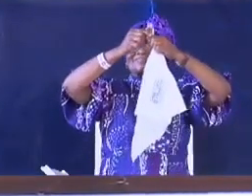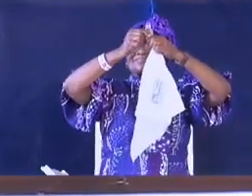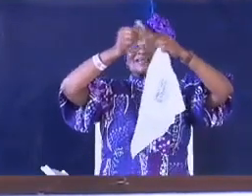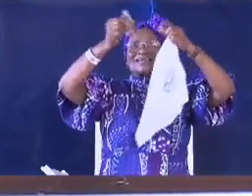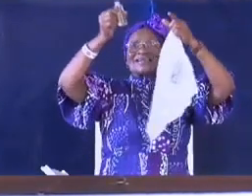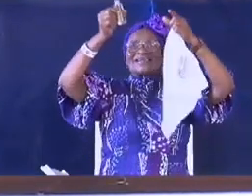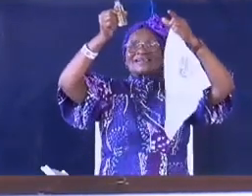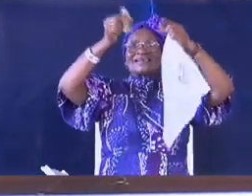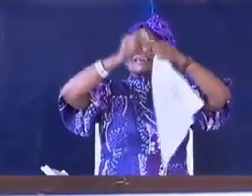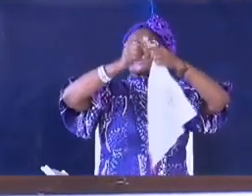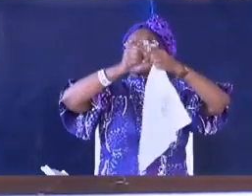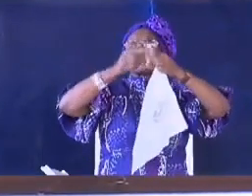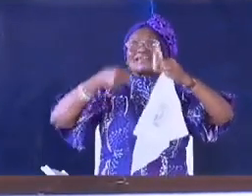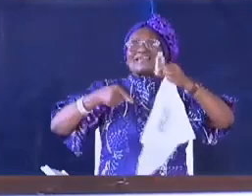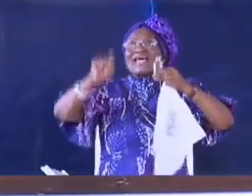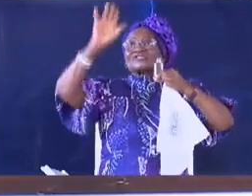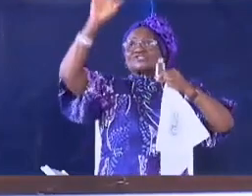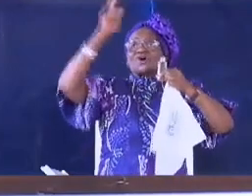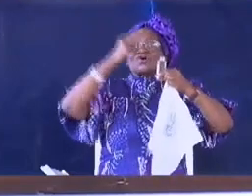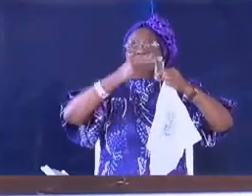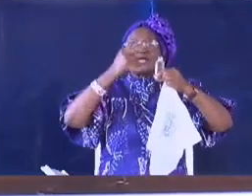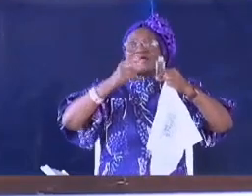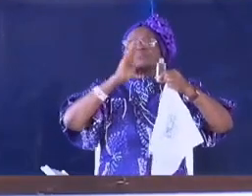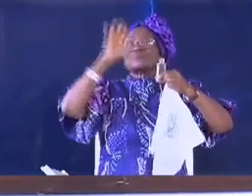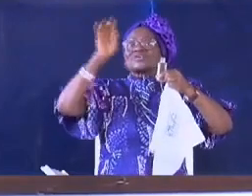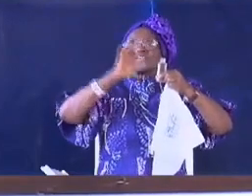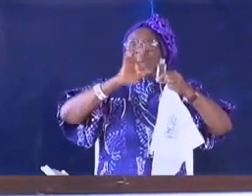And let your name be glorified.